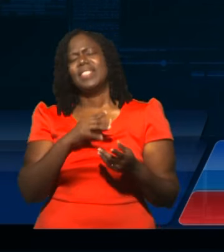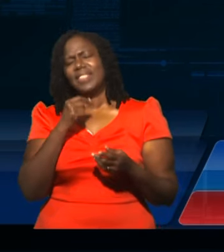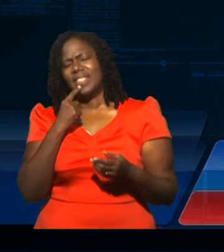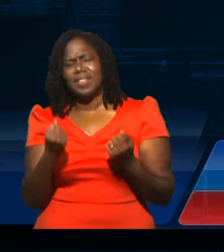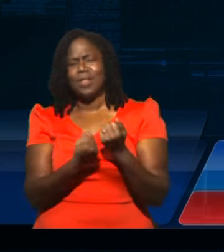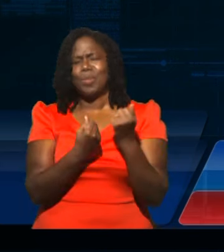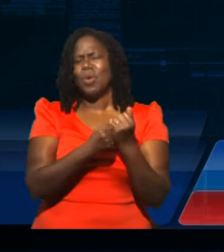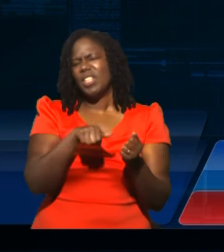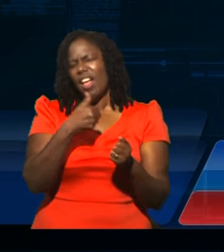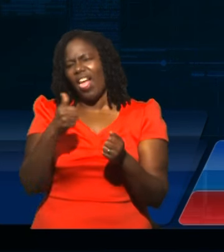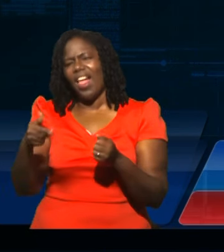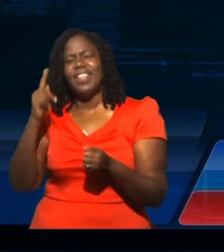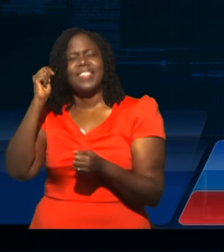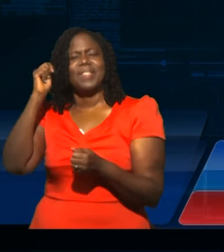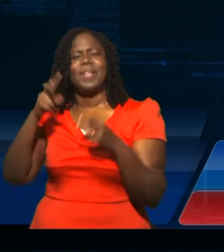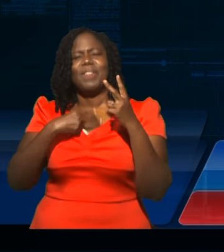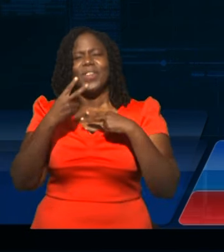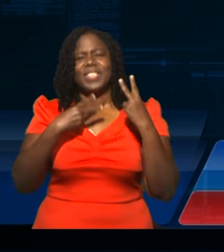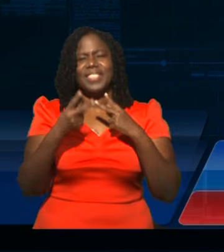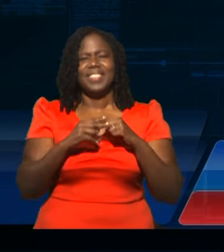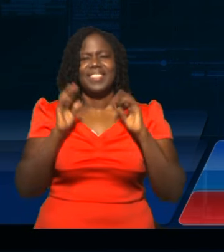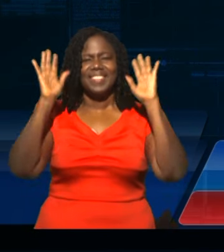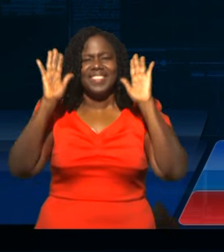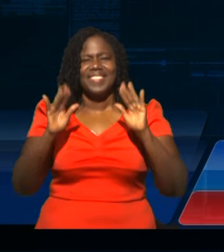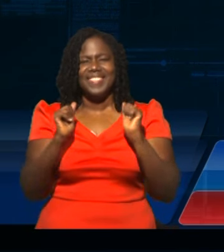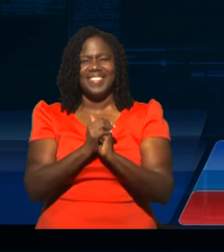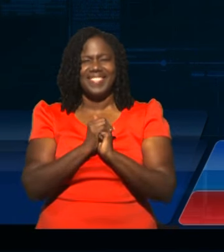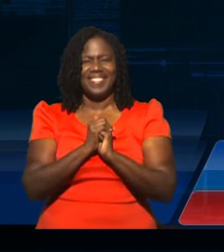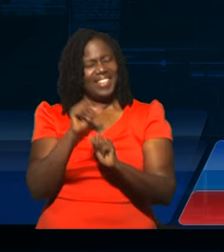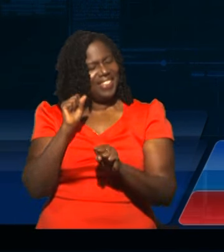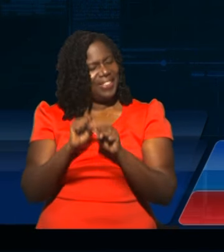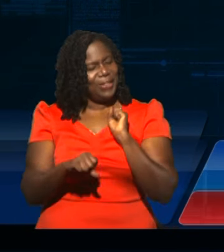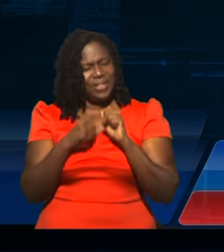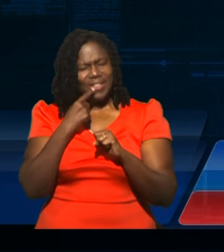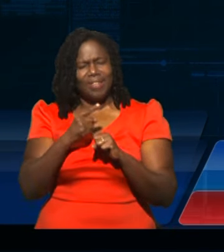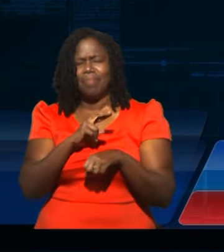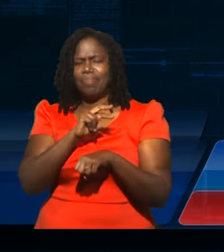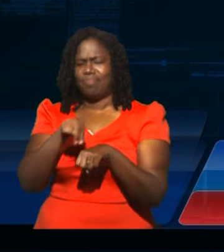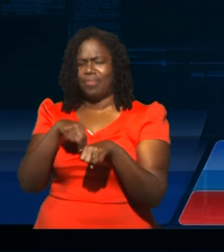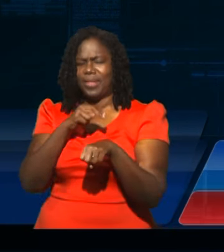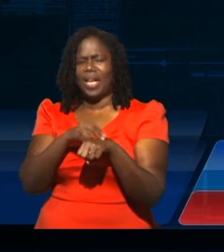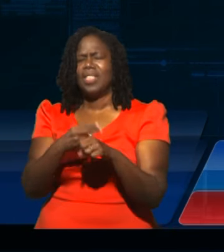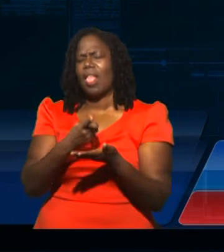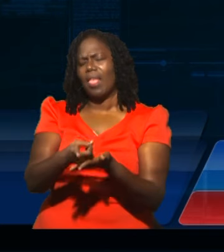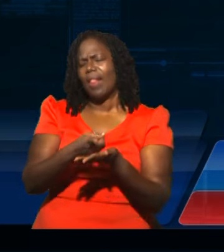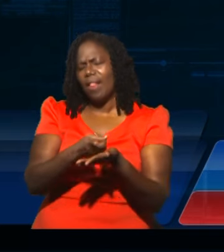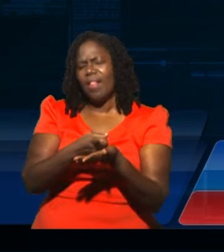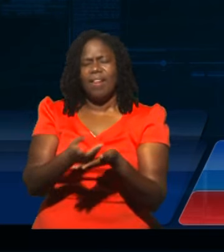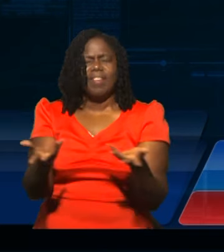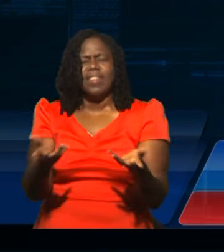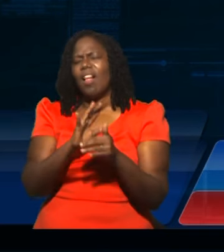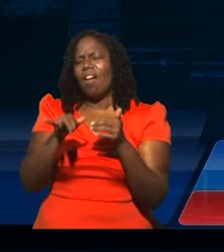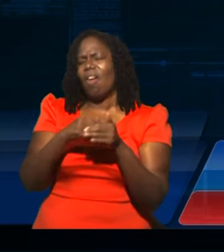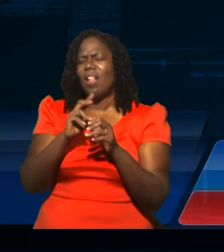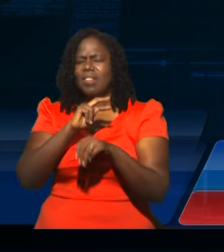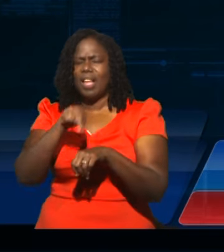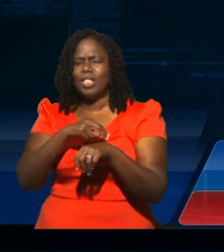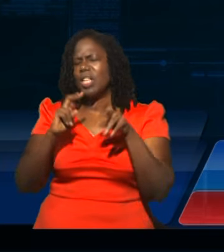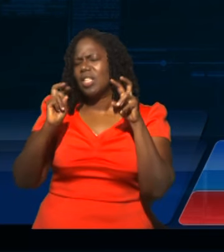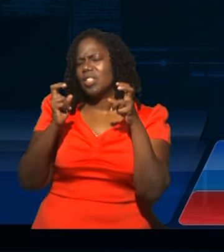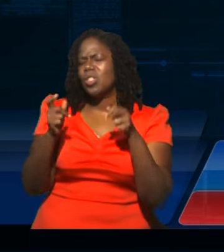voices and, you know, in support of the national discussions and the national issues, of course, that